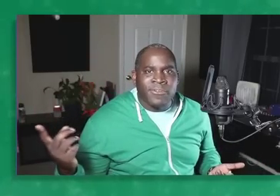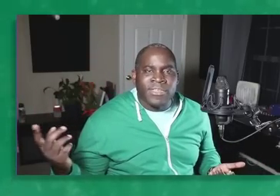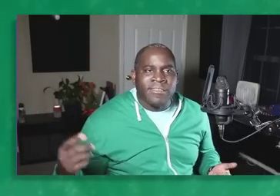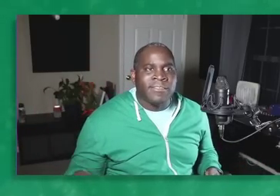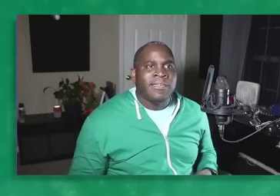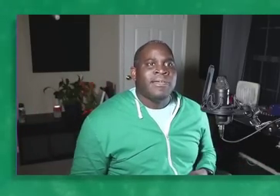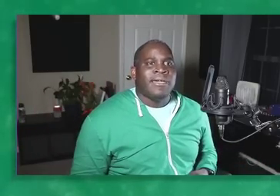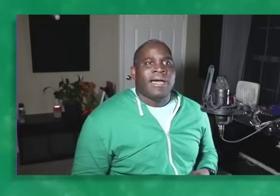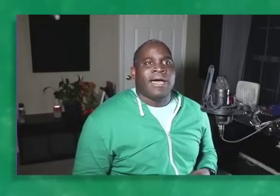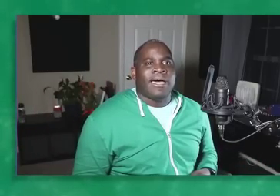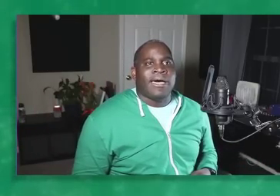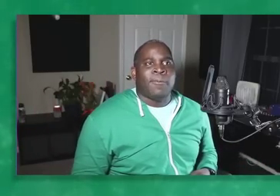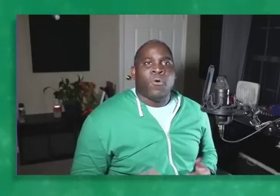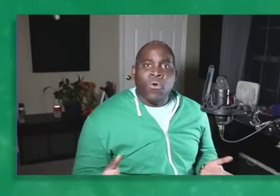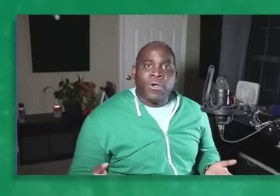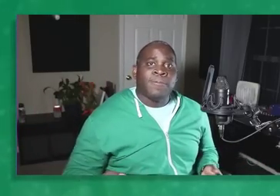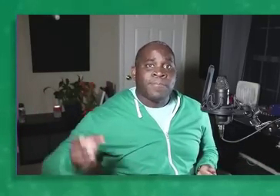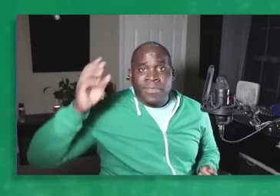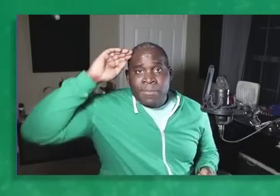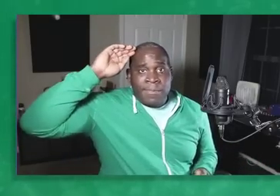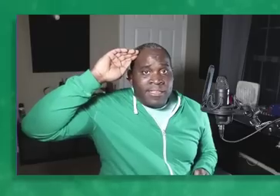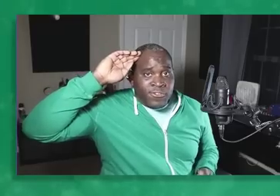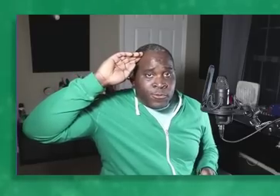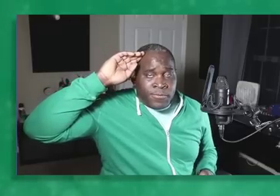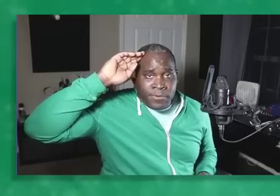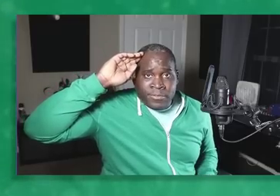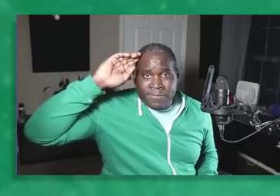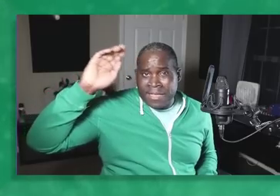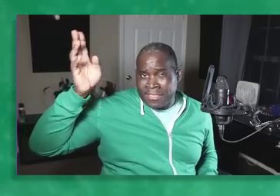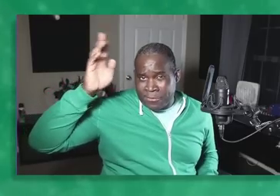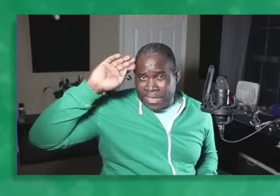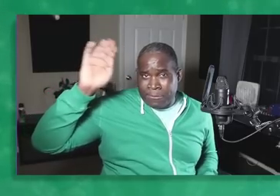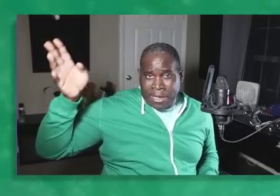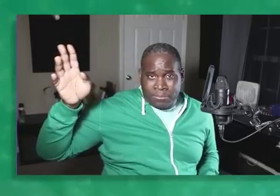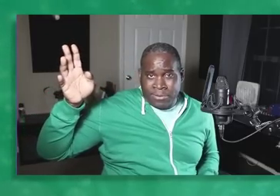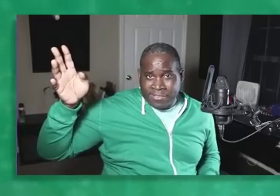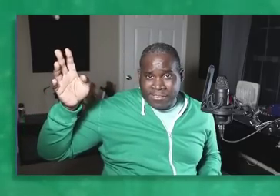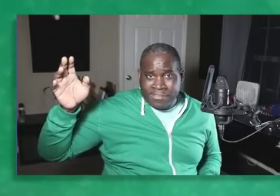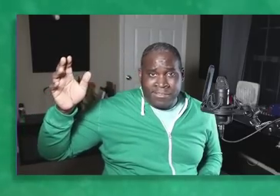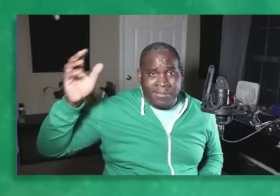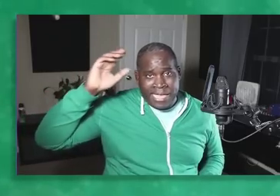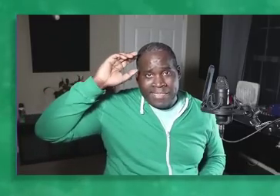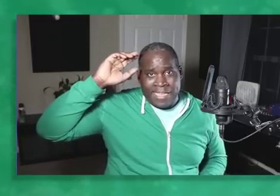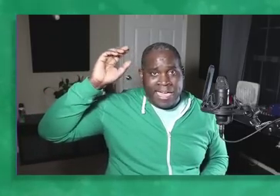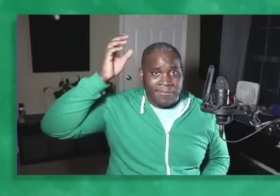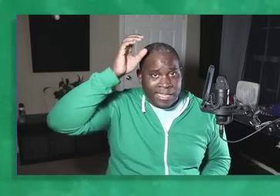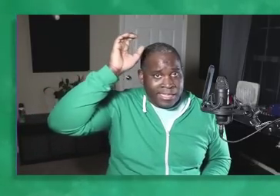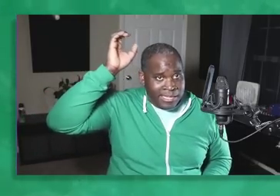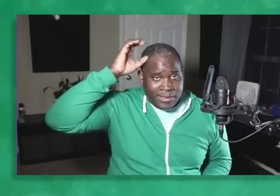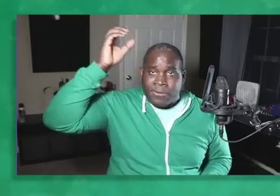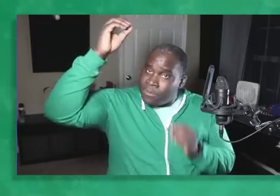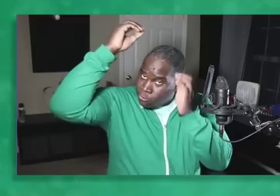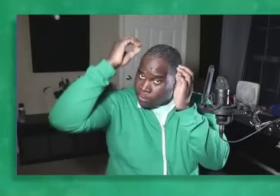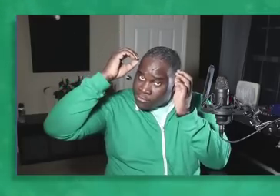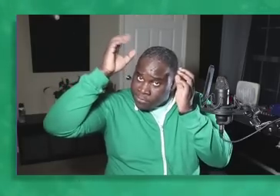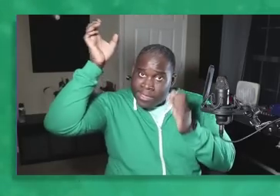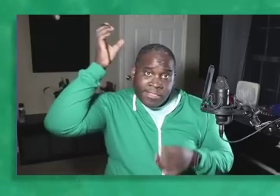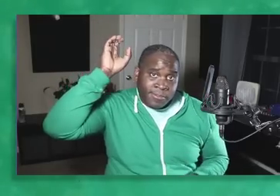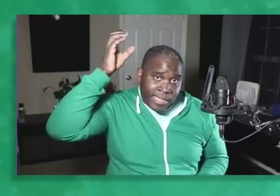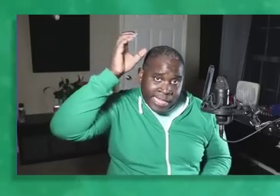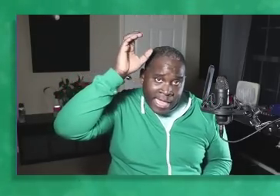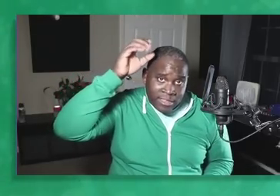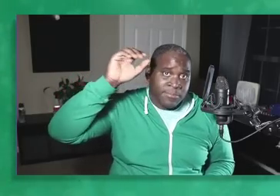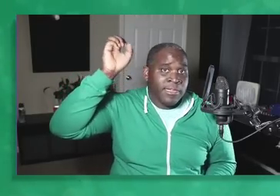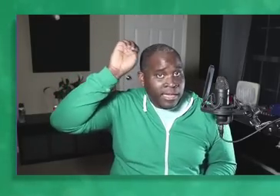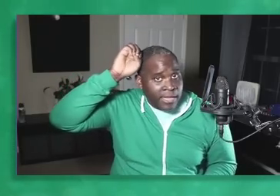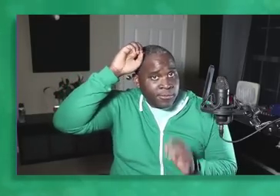Do you know where she is? Or maybe she's referring to the fact that they're like crown princes and they have like, you know, crowns on their head.